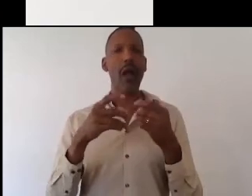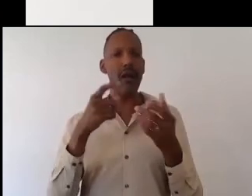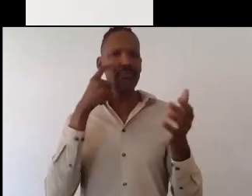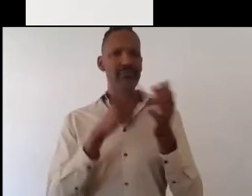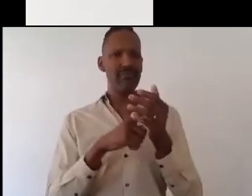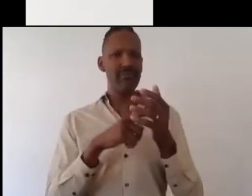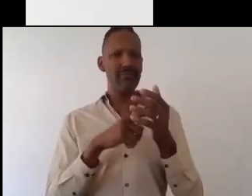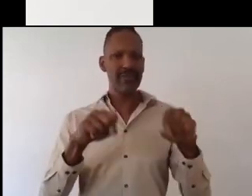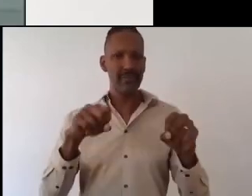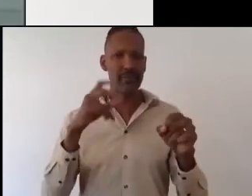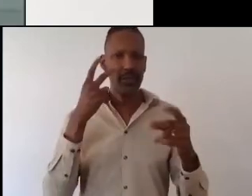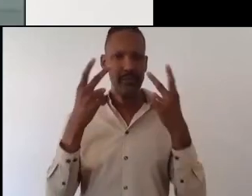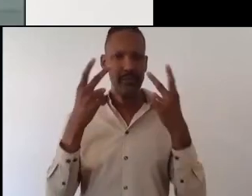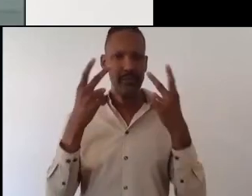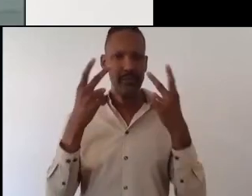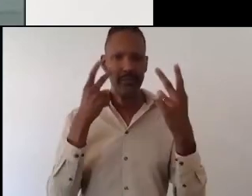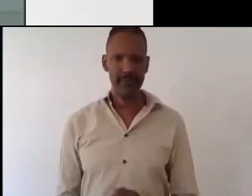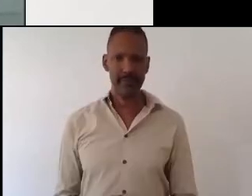test.